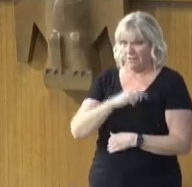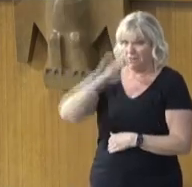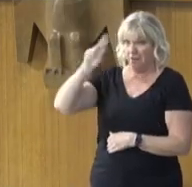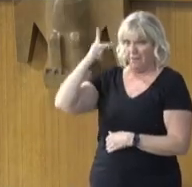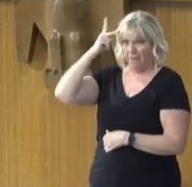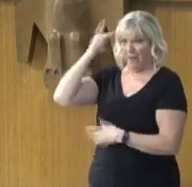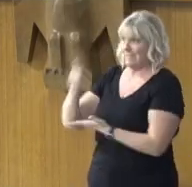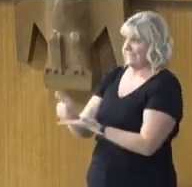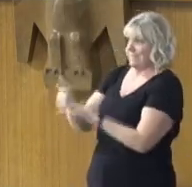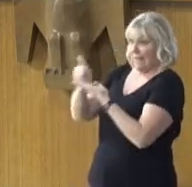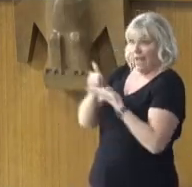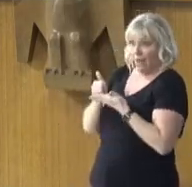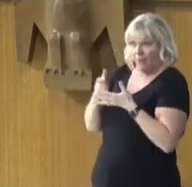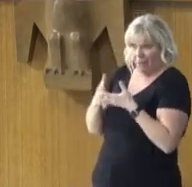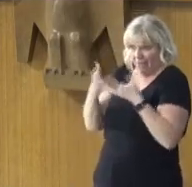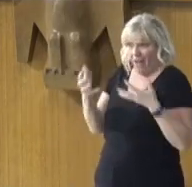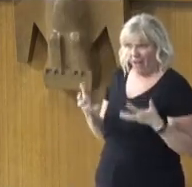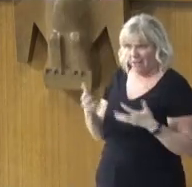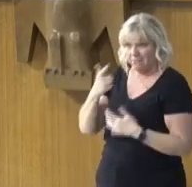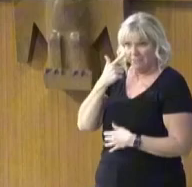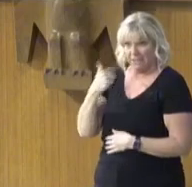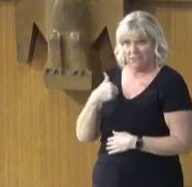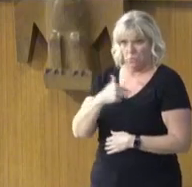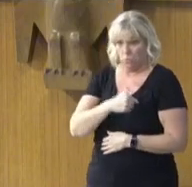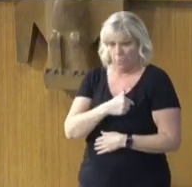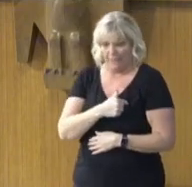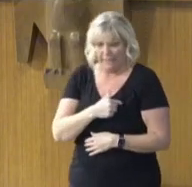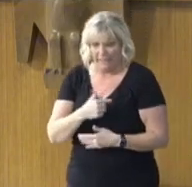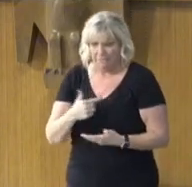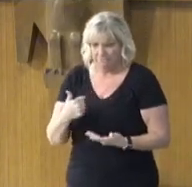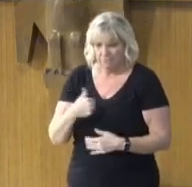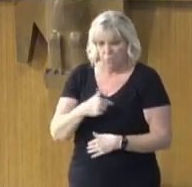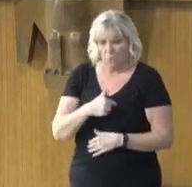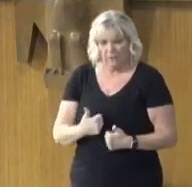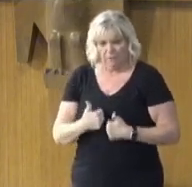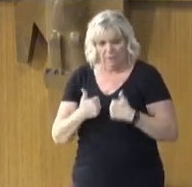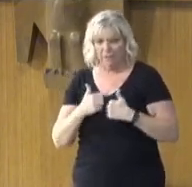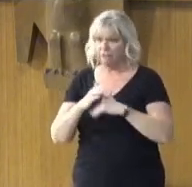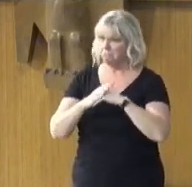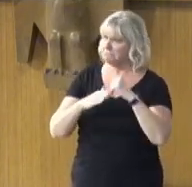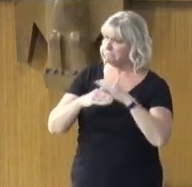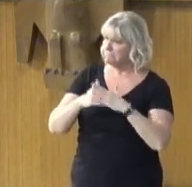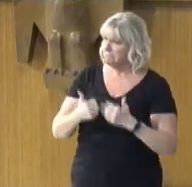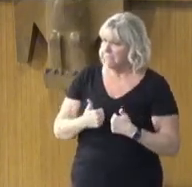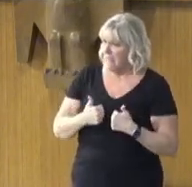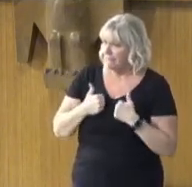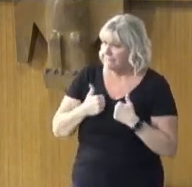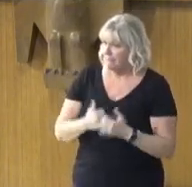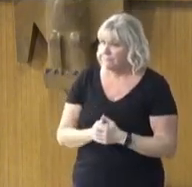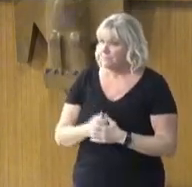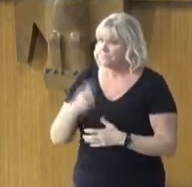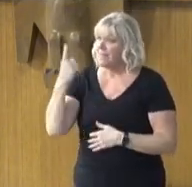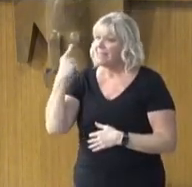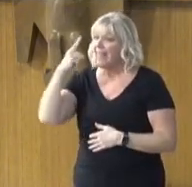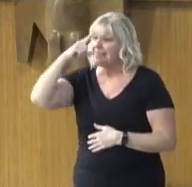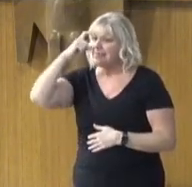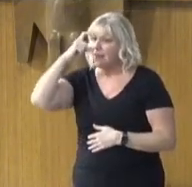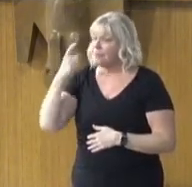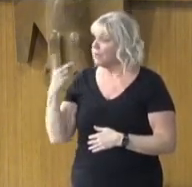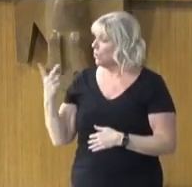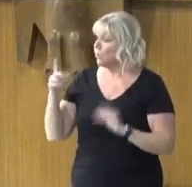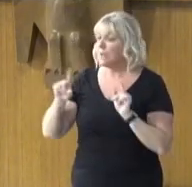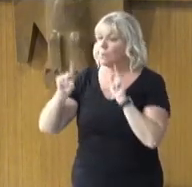us well in the sense that we all are living relatively comfortable lives. Last summer, Jacob and I traveled to